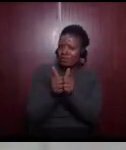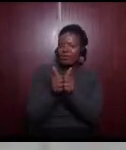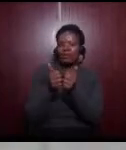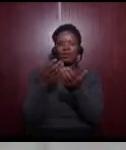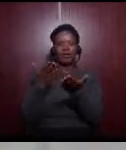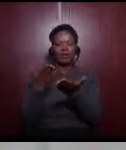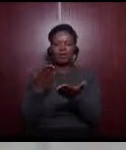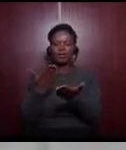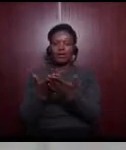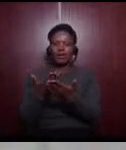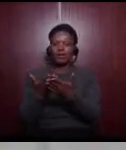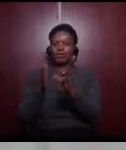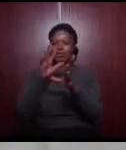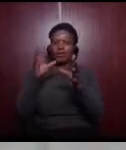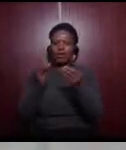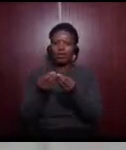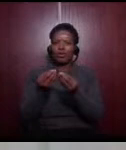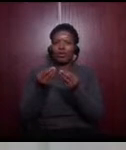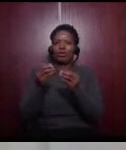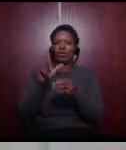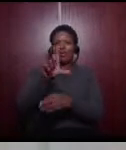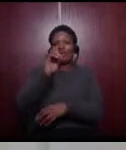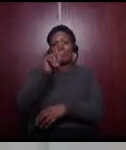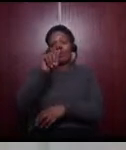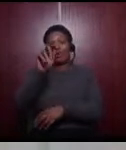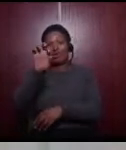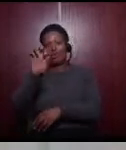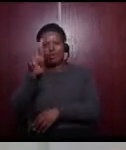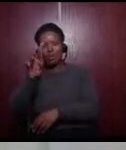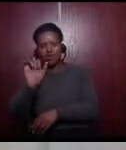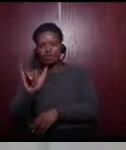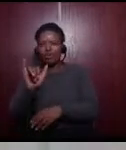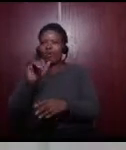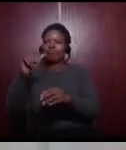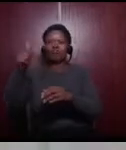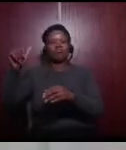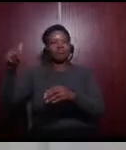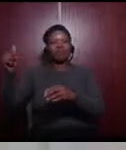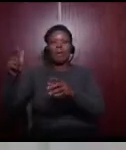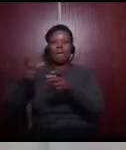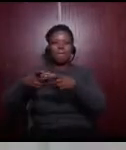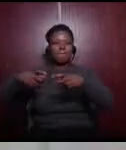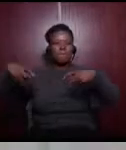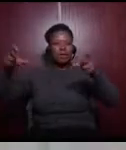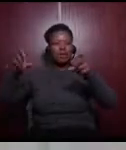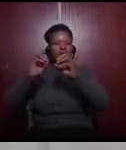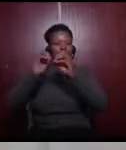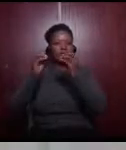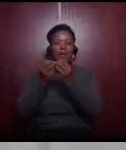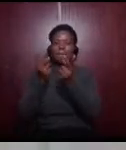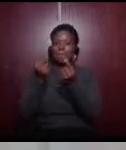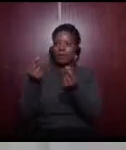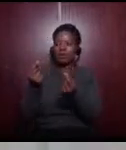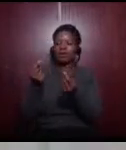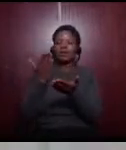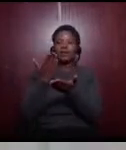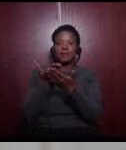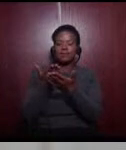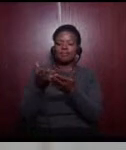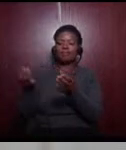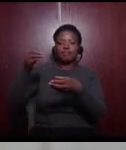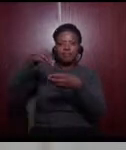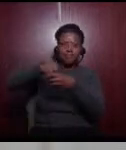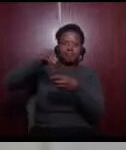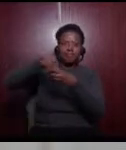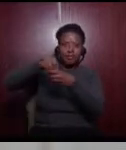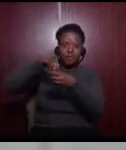fund, abo Lotto, abo Banbani, all those big organizations with a lot of money, they can be able then to put